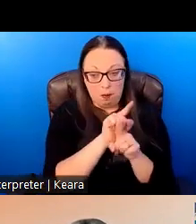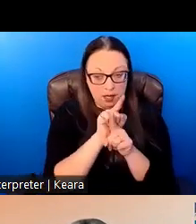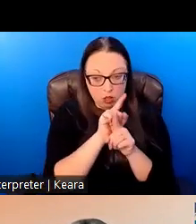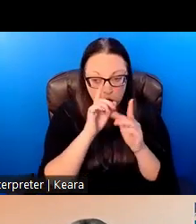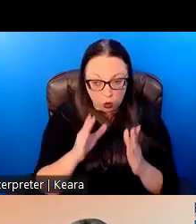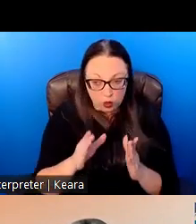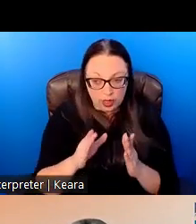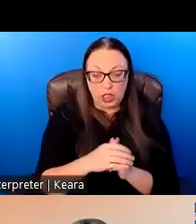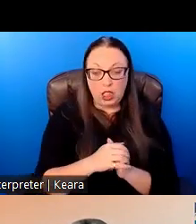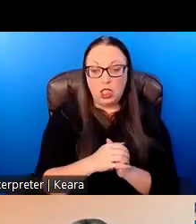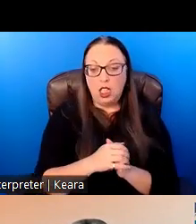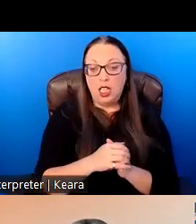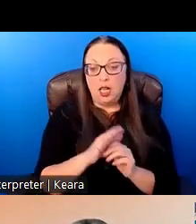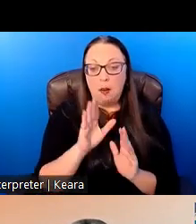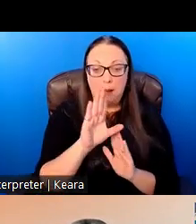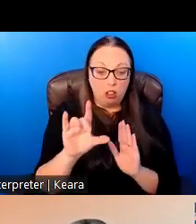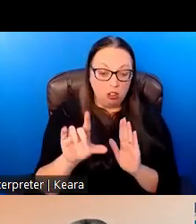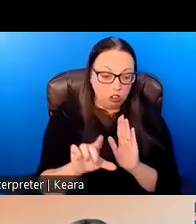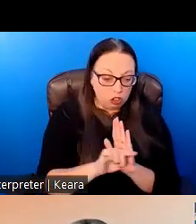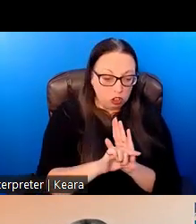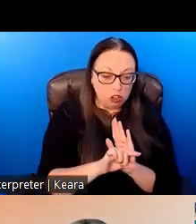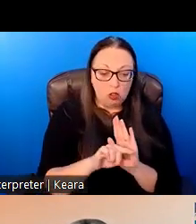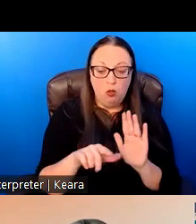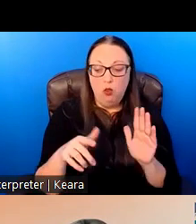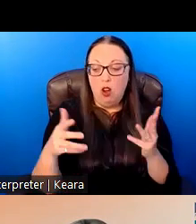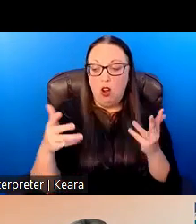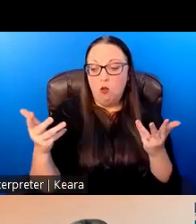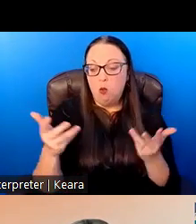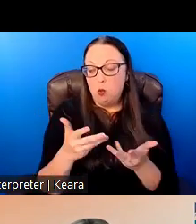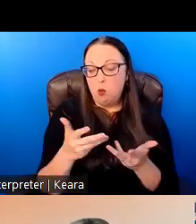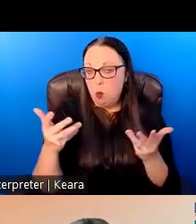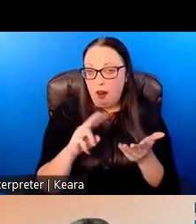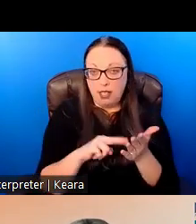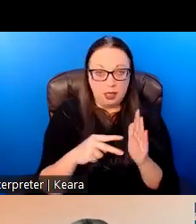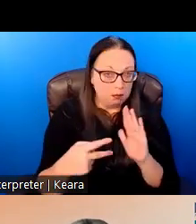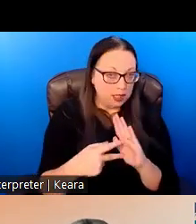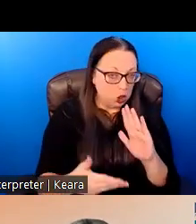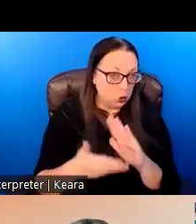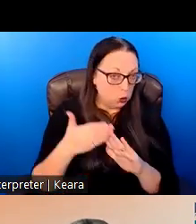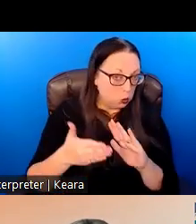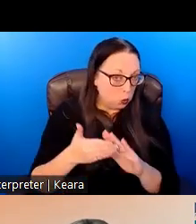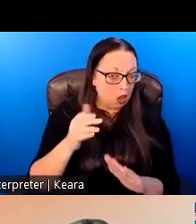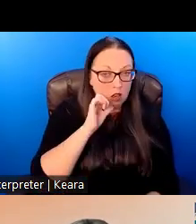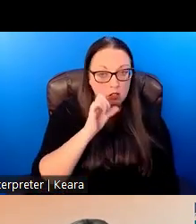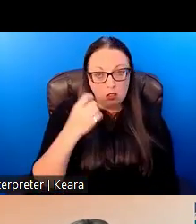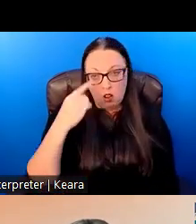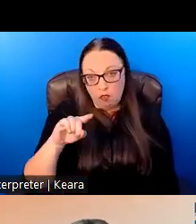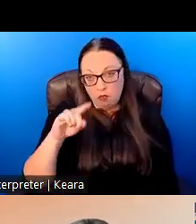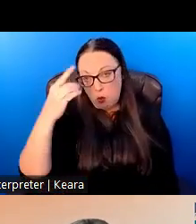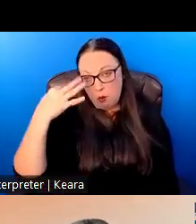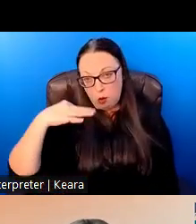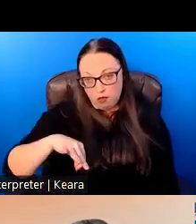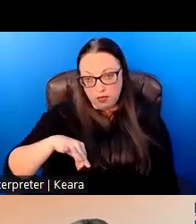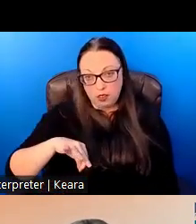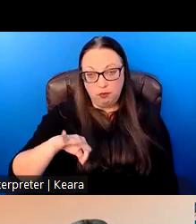of the backdrop of what it is to run a nonprofit organization,